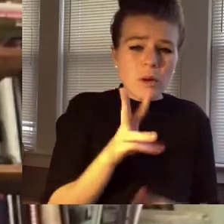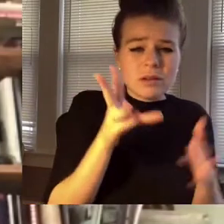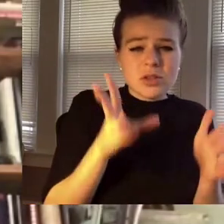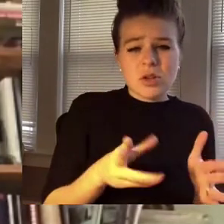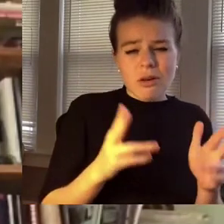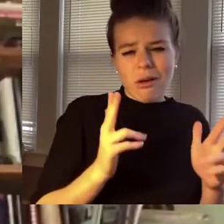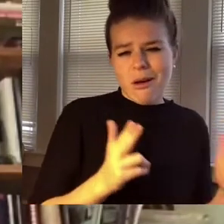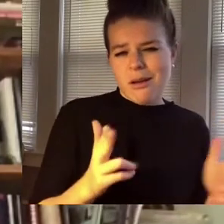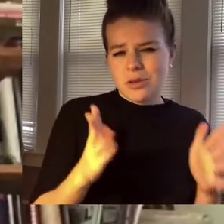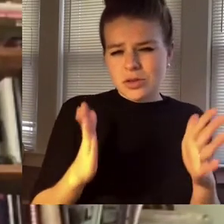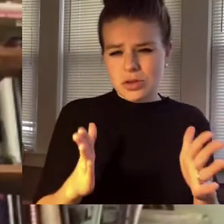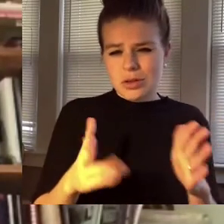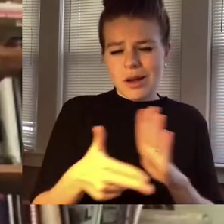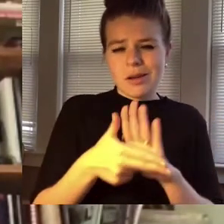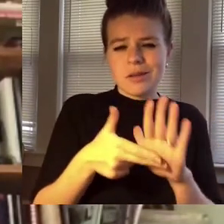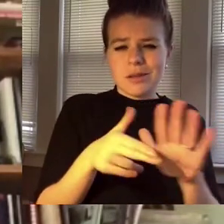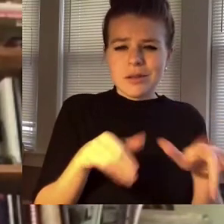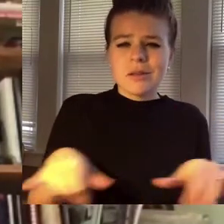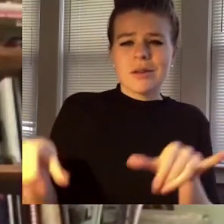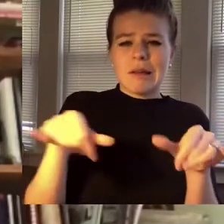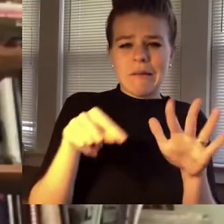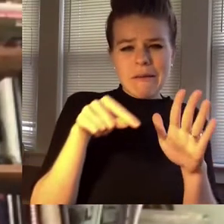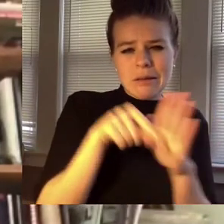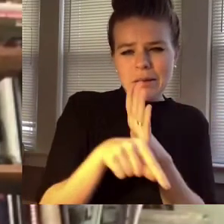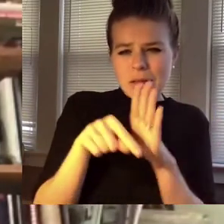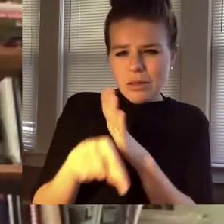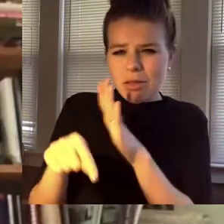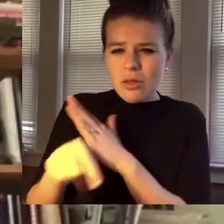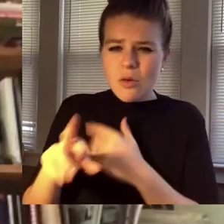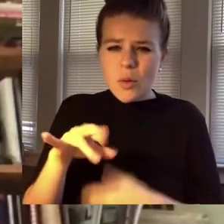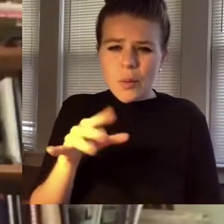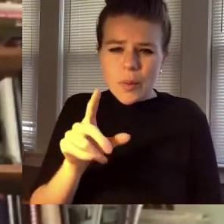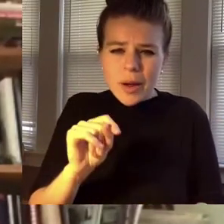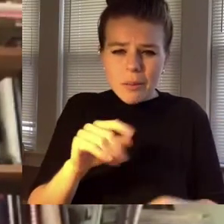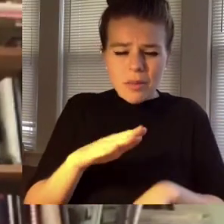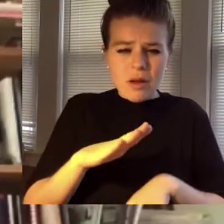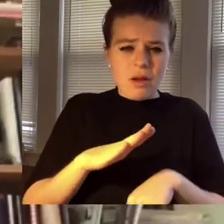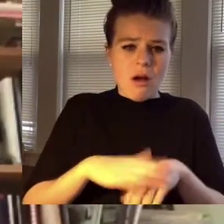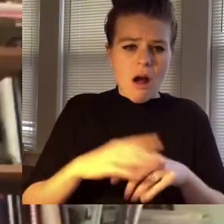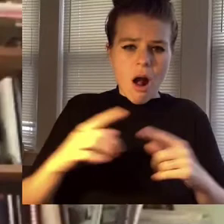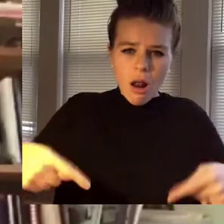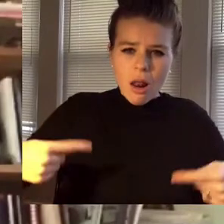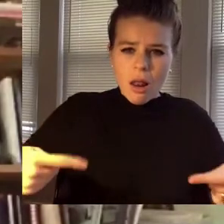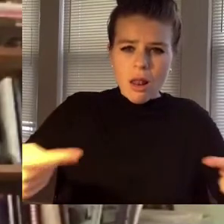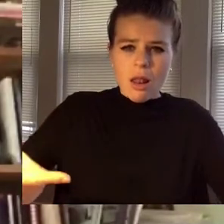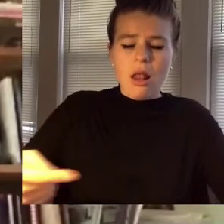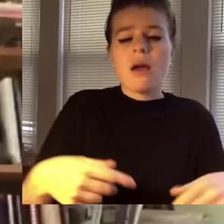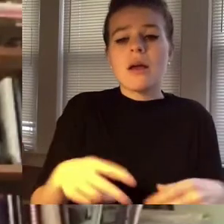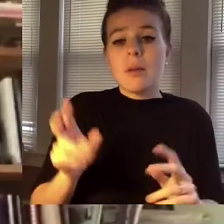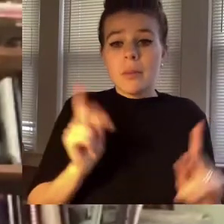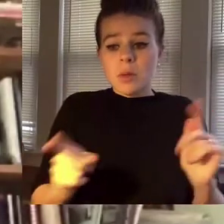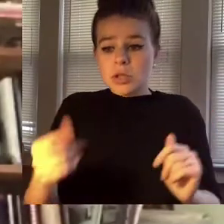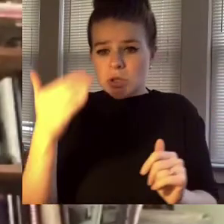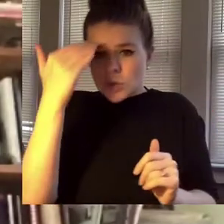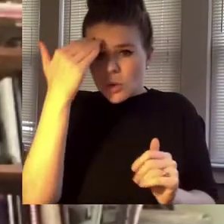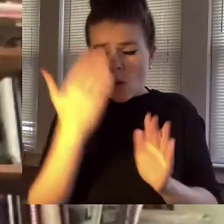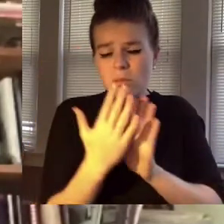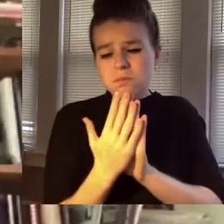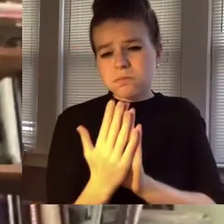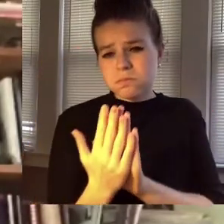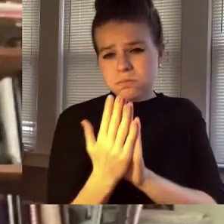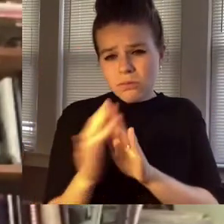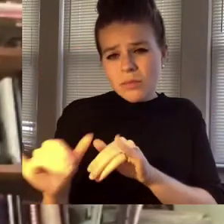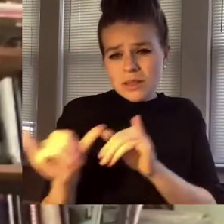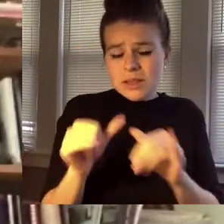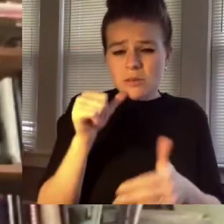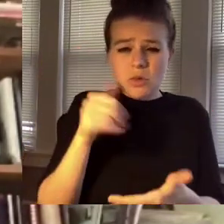the stereotypes, the killers of vermin rabbits on the wheel of trucks, the people she knows intimately, like a daughter knows